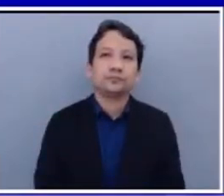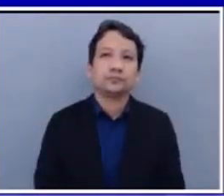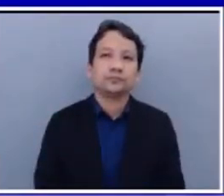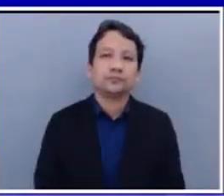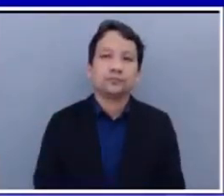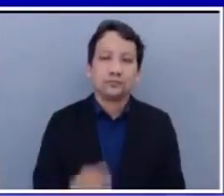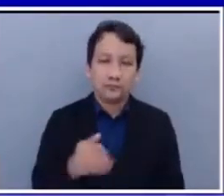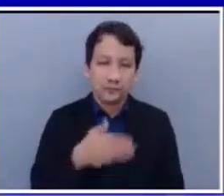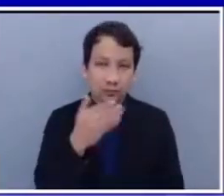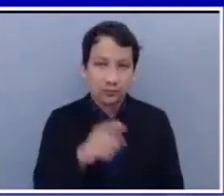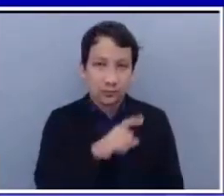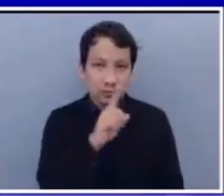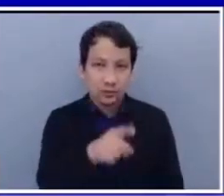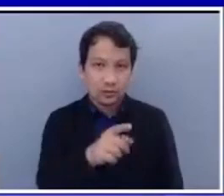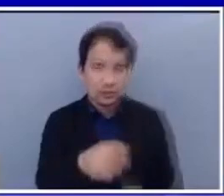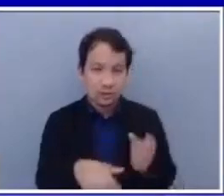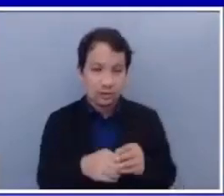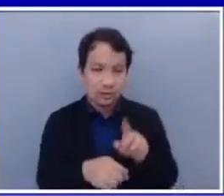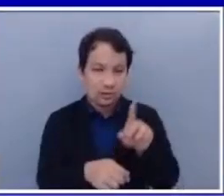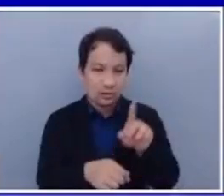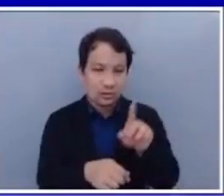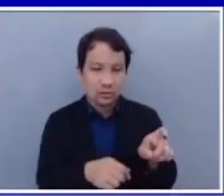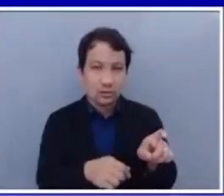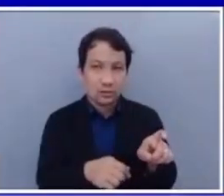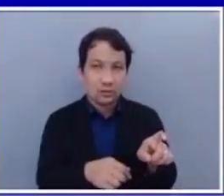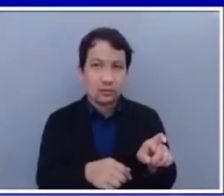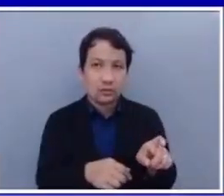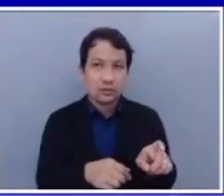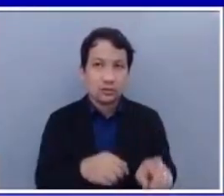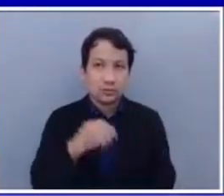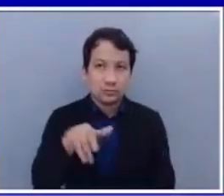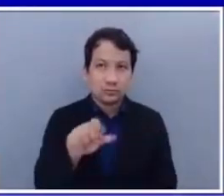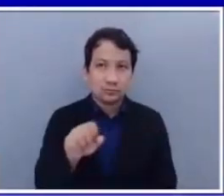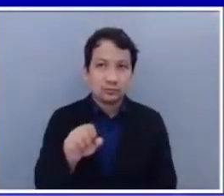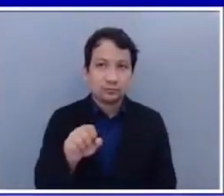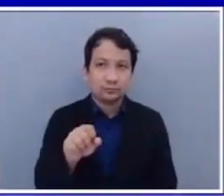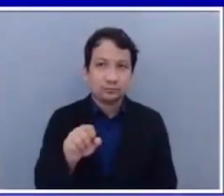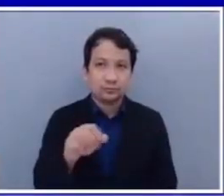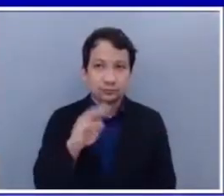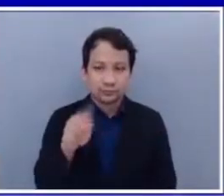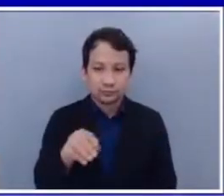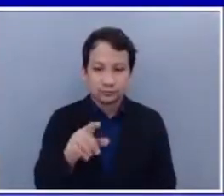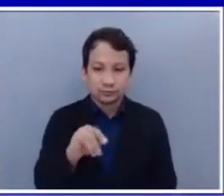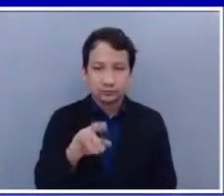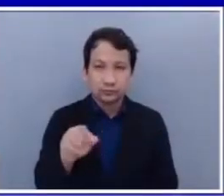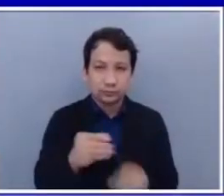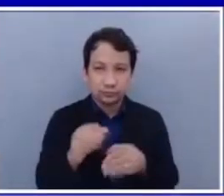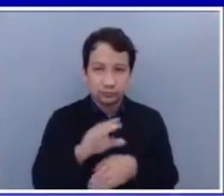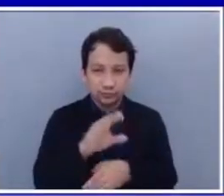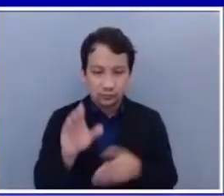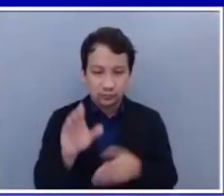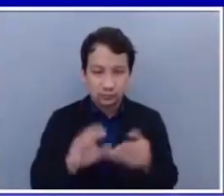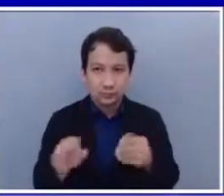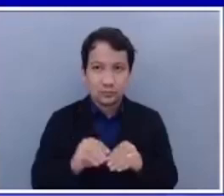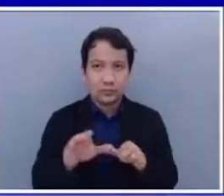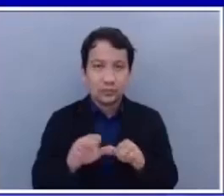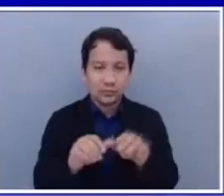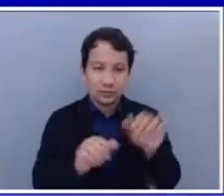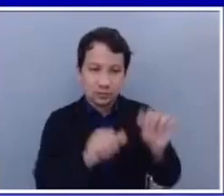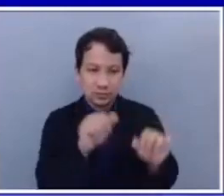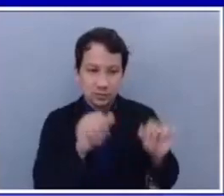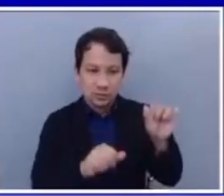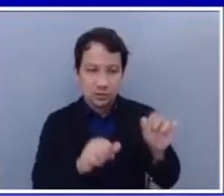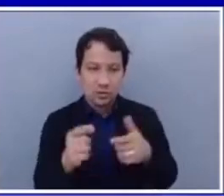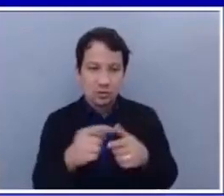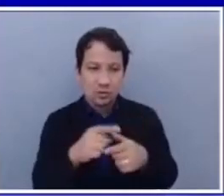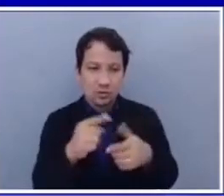from July Rada of Manila Standard, sent via Zoom chat. Based on your assessment, what is the impact